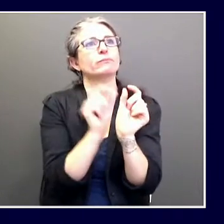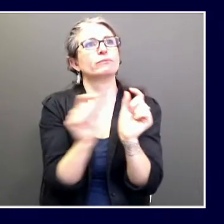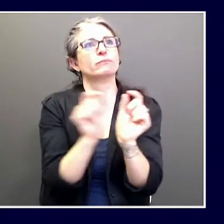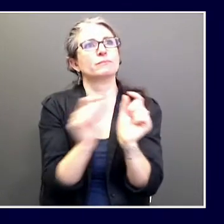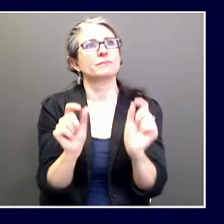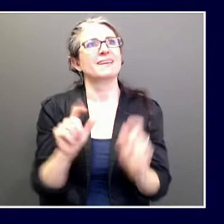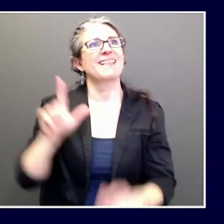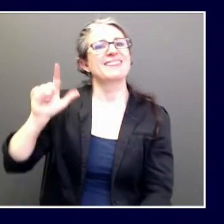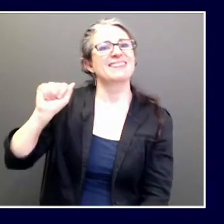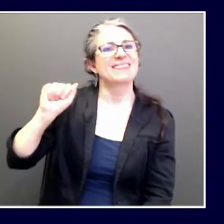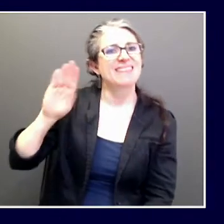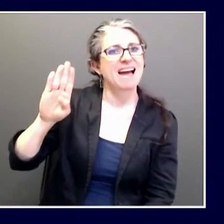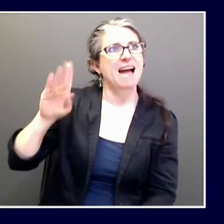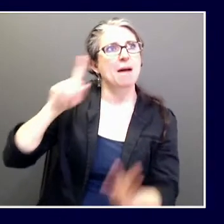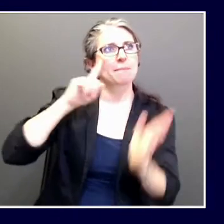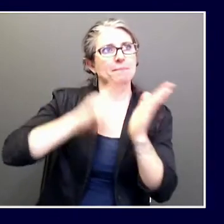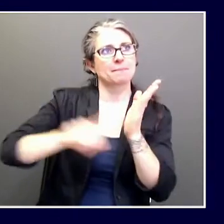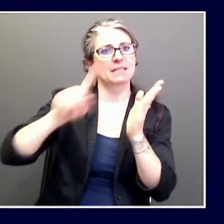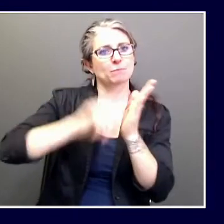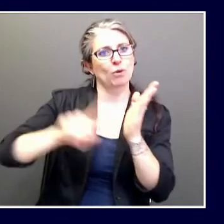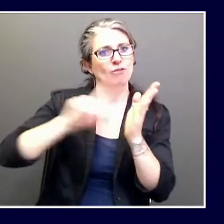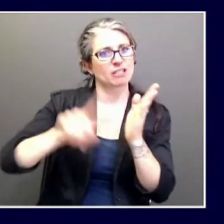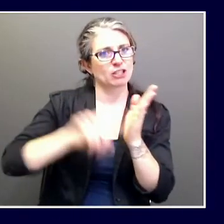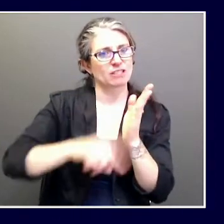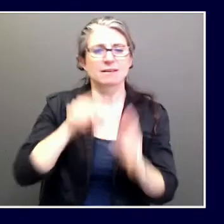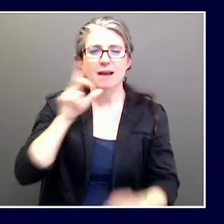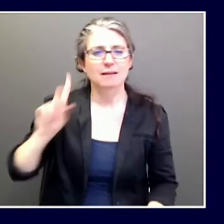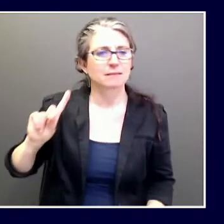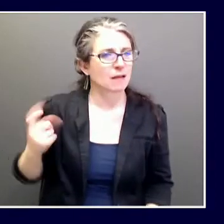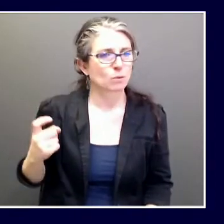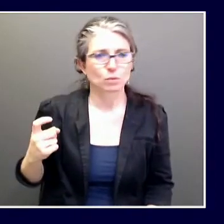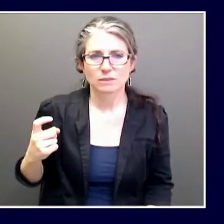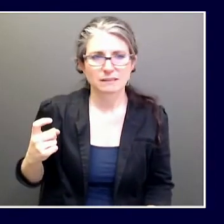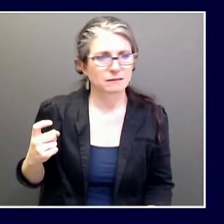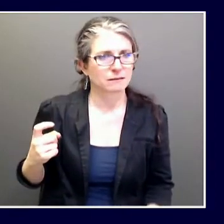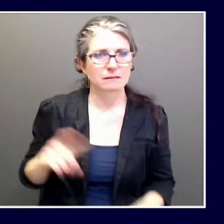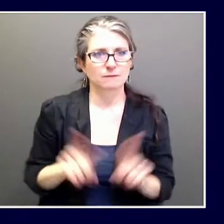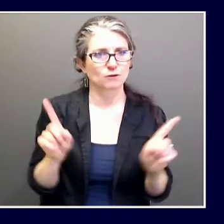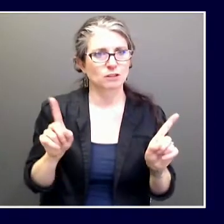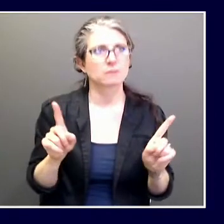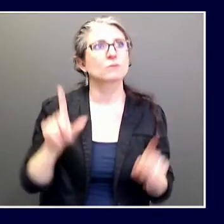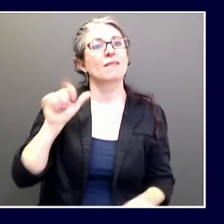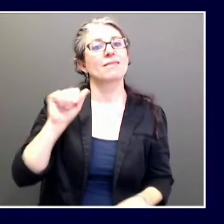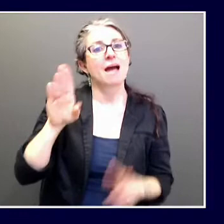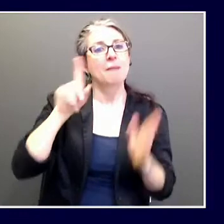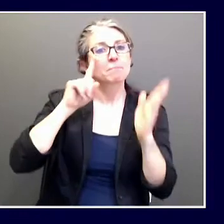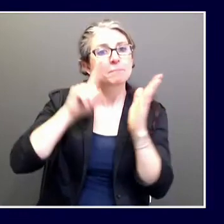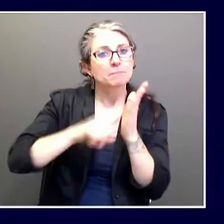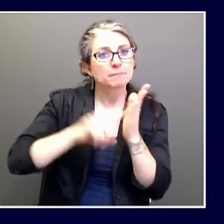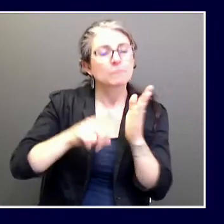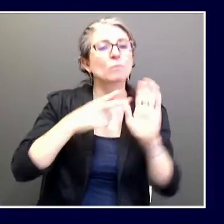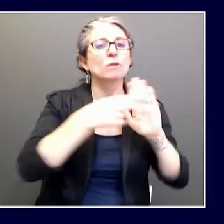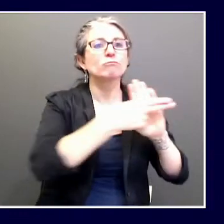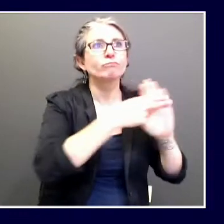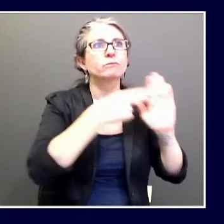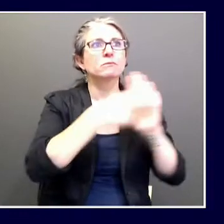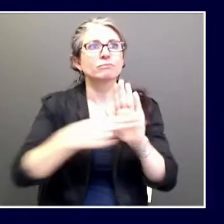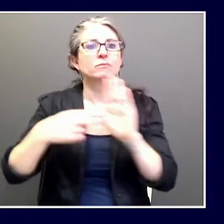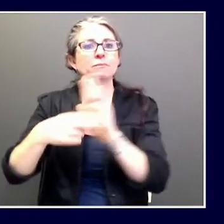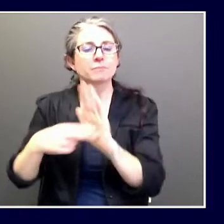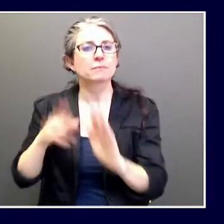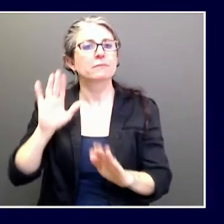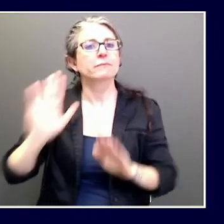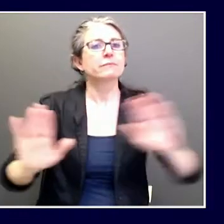exploration that just helps, that characterizes the exact RNA fingerprint of the virus. We don't need